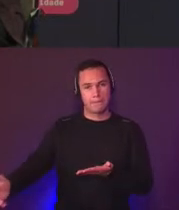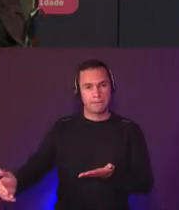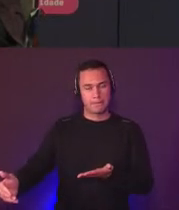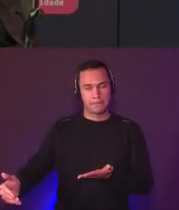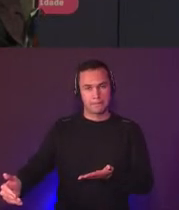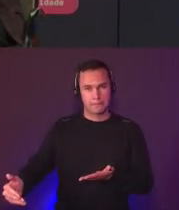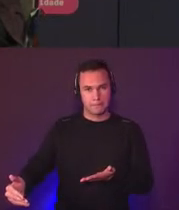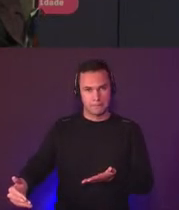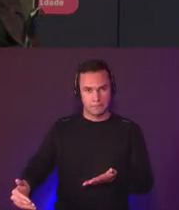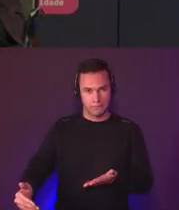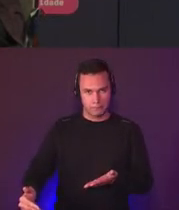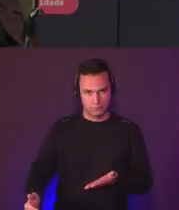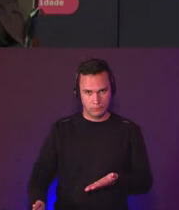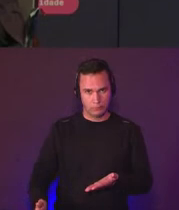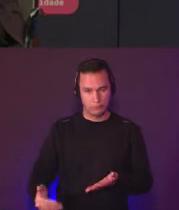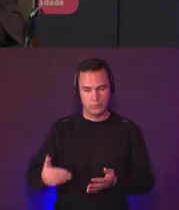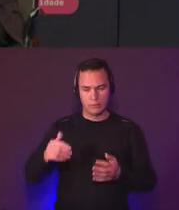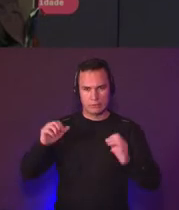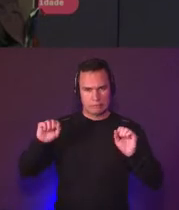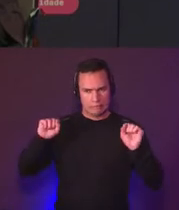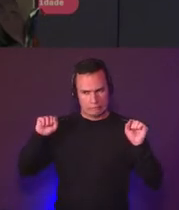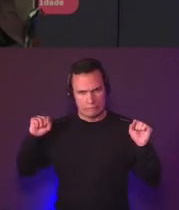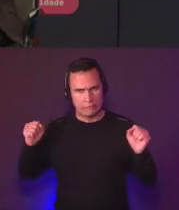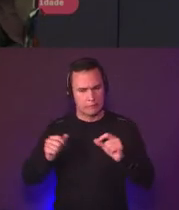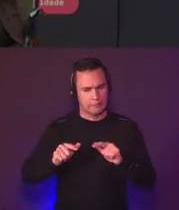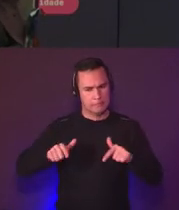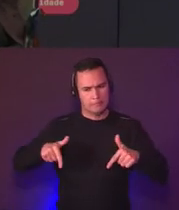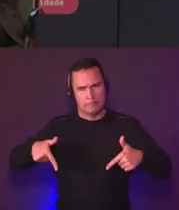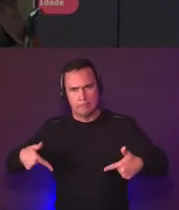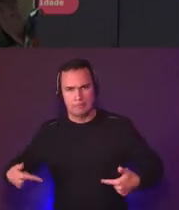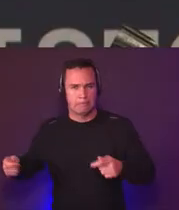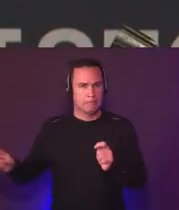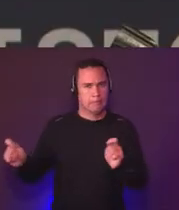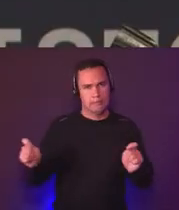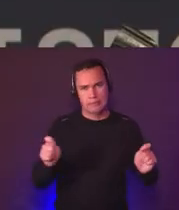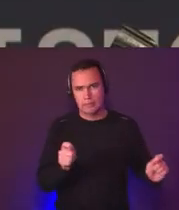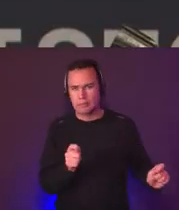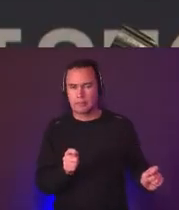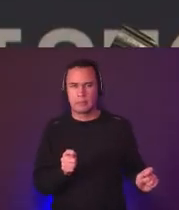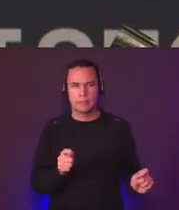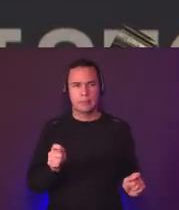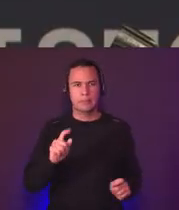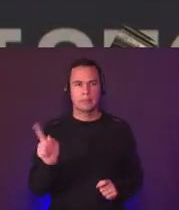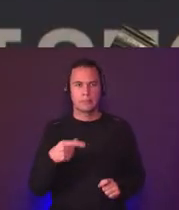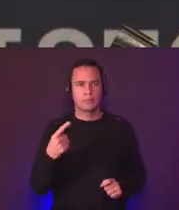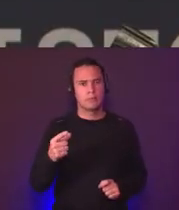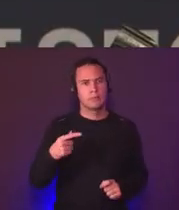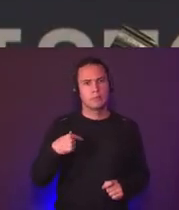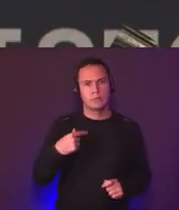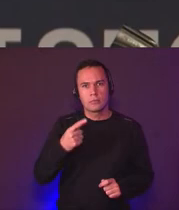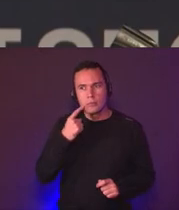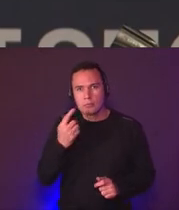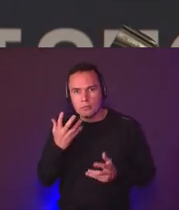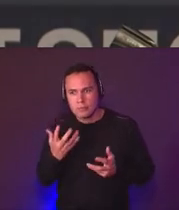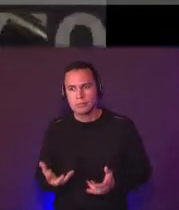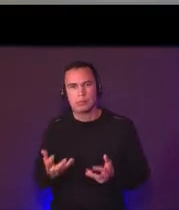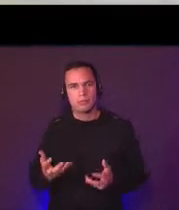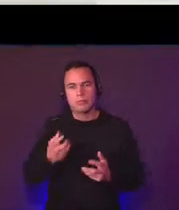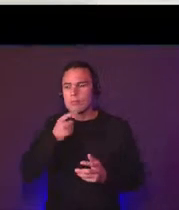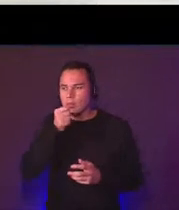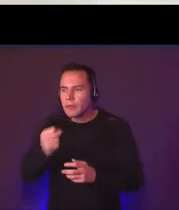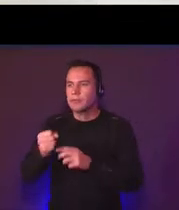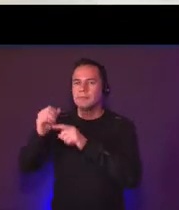a whole movement, and we were interviewed by lots of newspapers around the